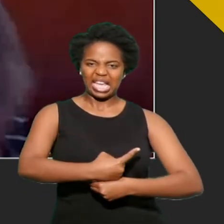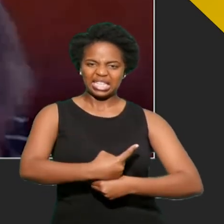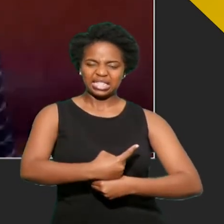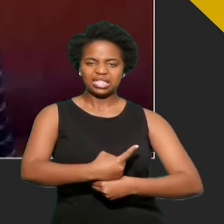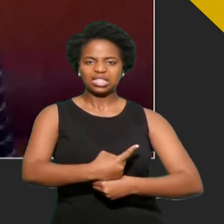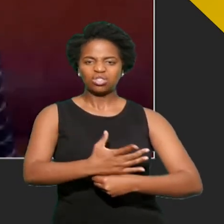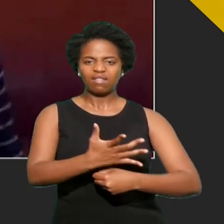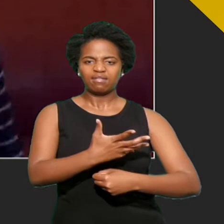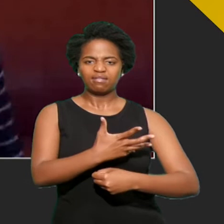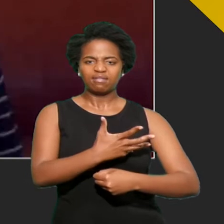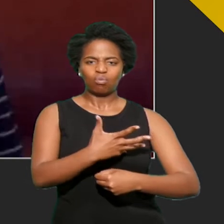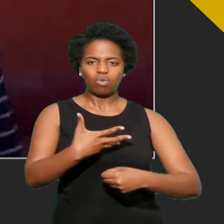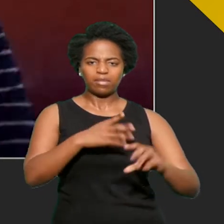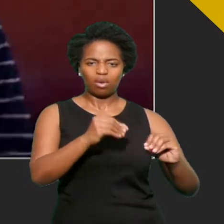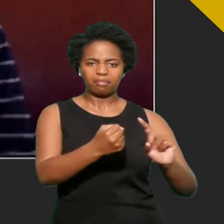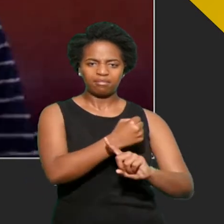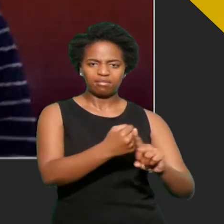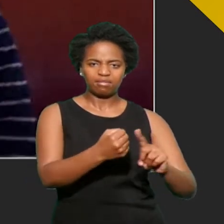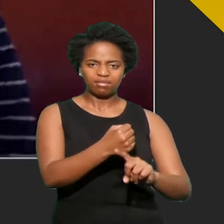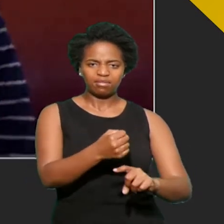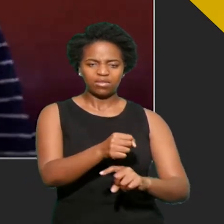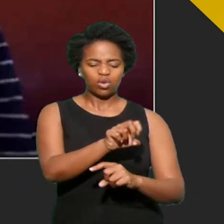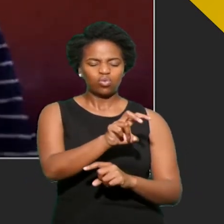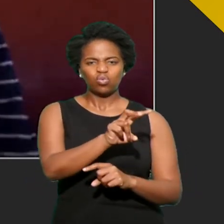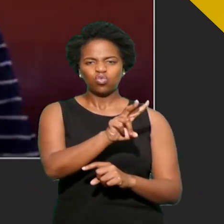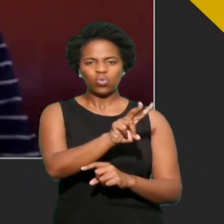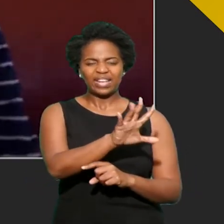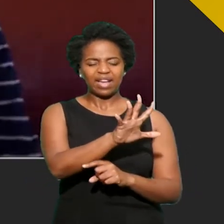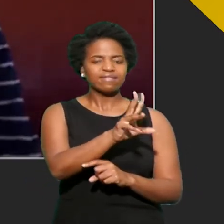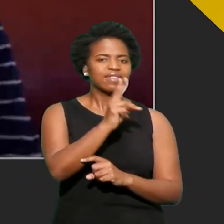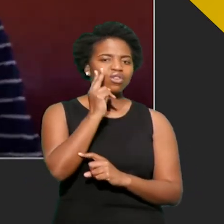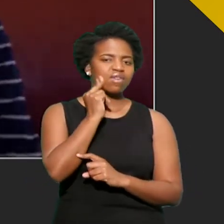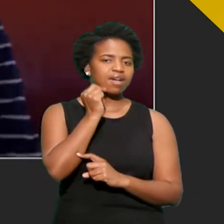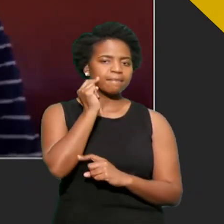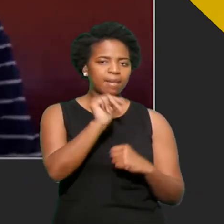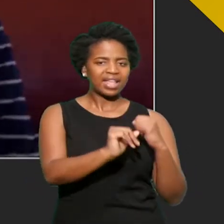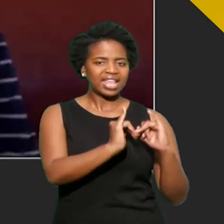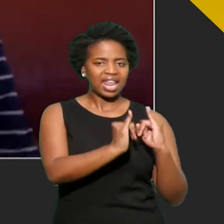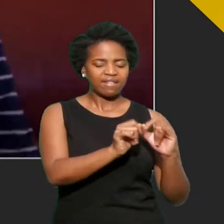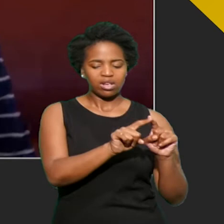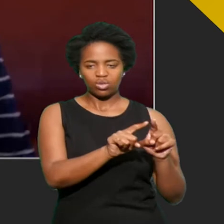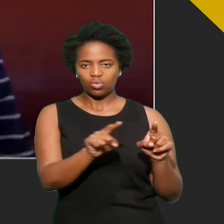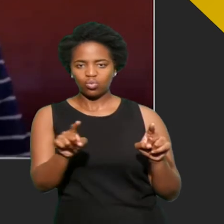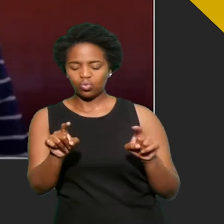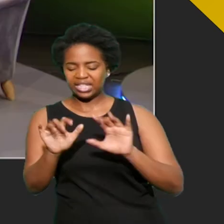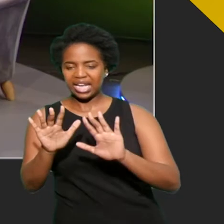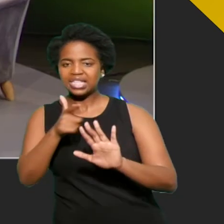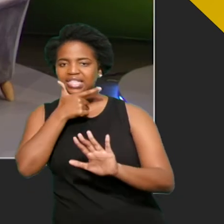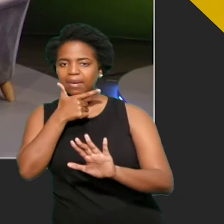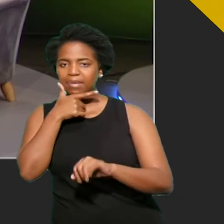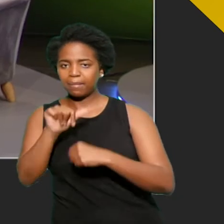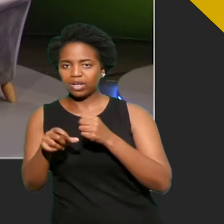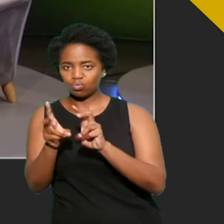activism that starts around the 25th of November and ends on the 10th of